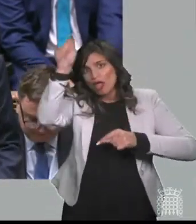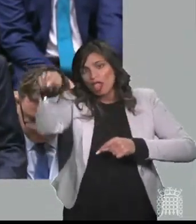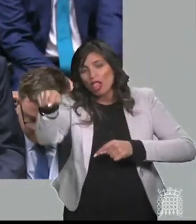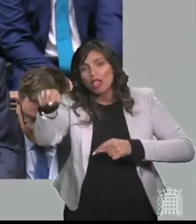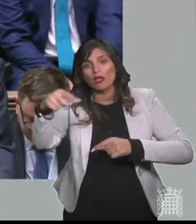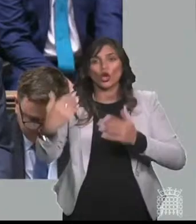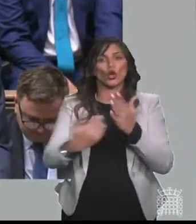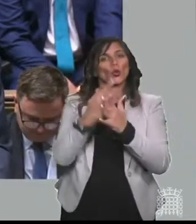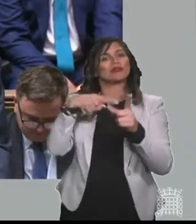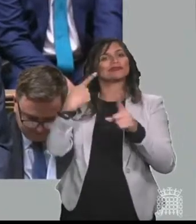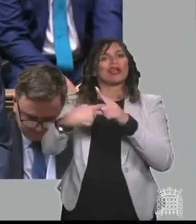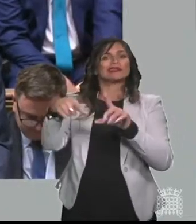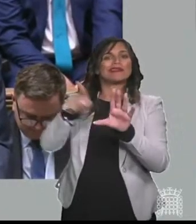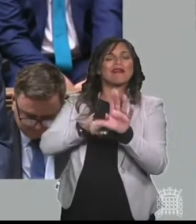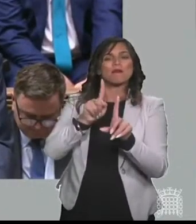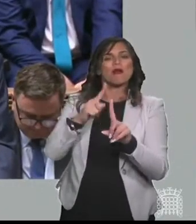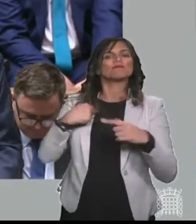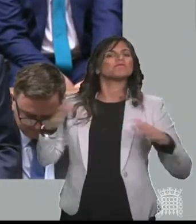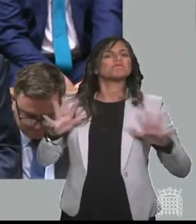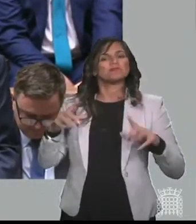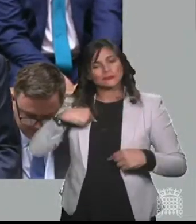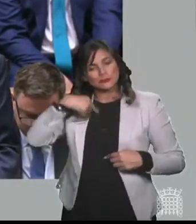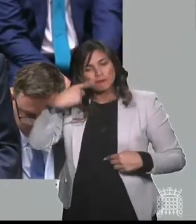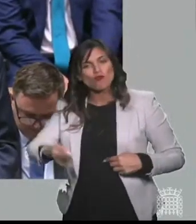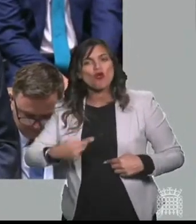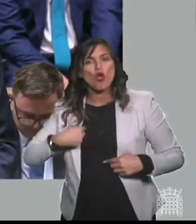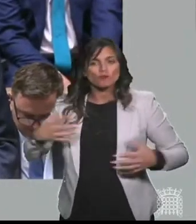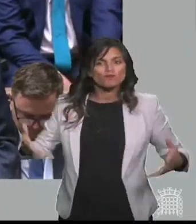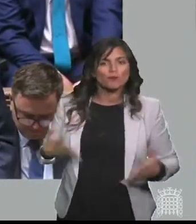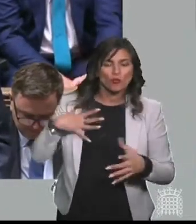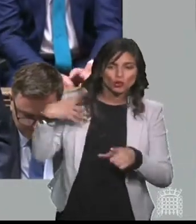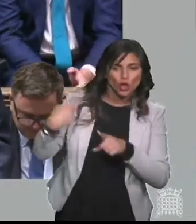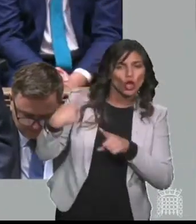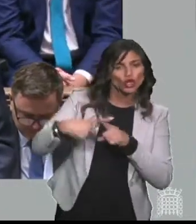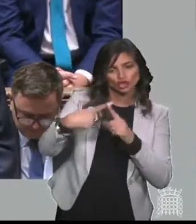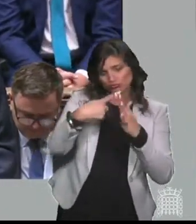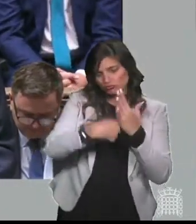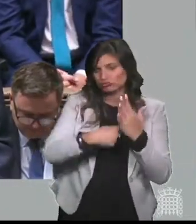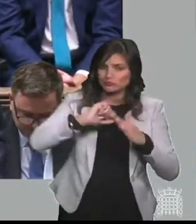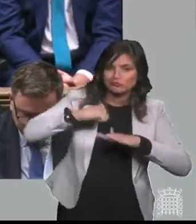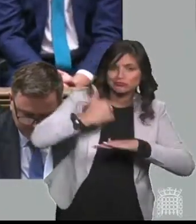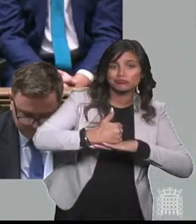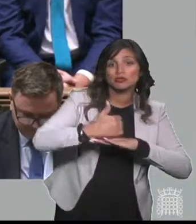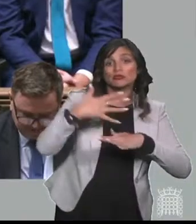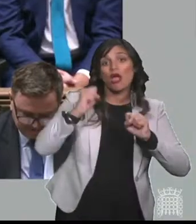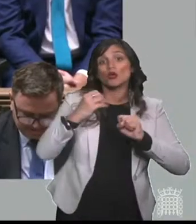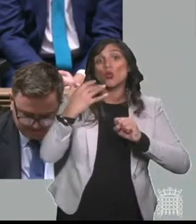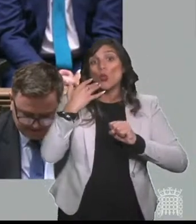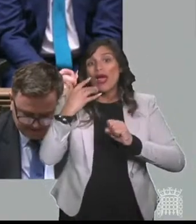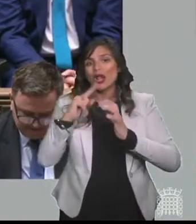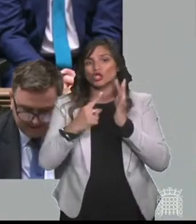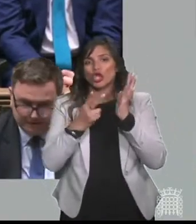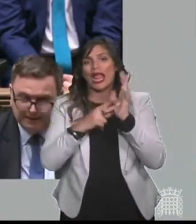instead, tomorrow, I'm introducing urgent legislation to bring it in from January the 6th.